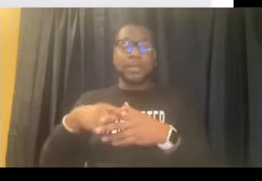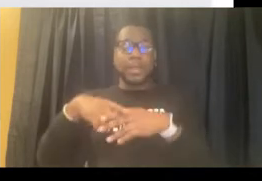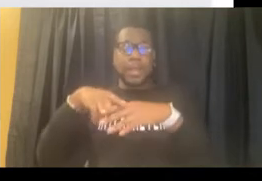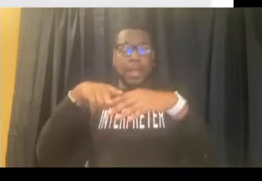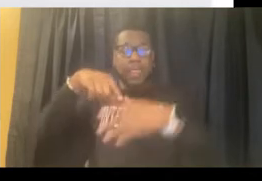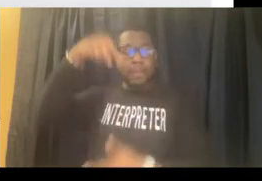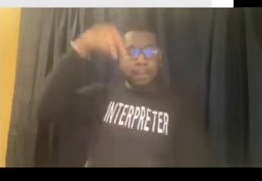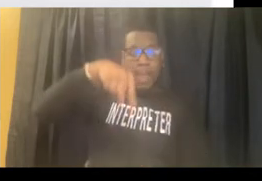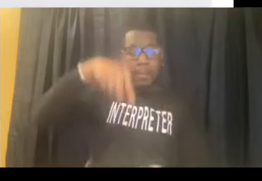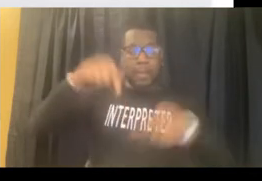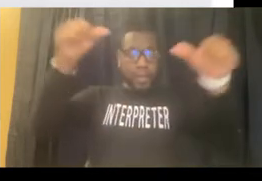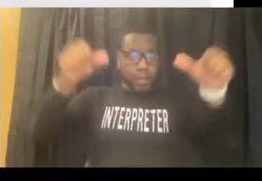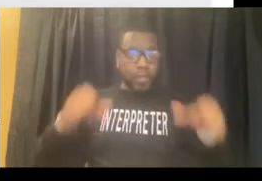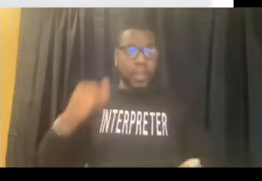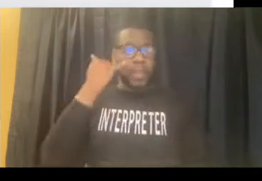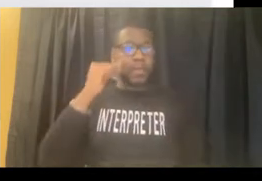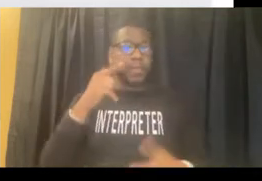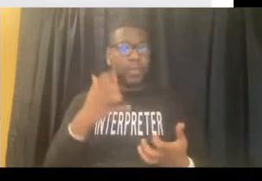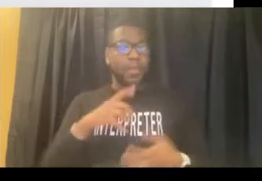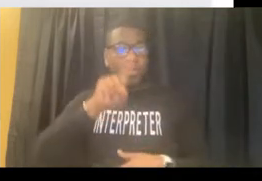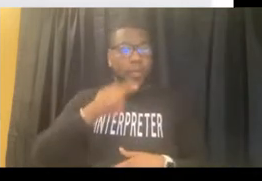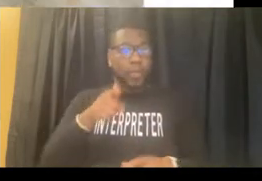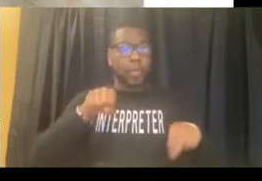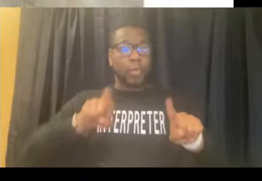the presentation. And let's get started.